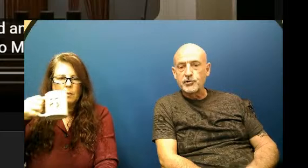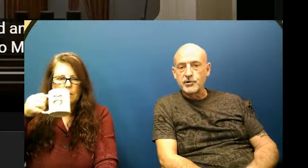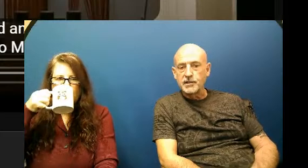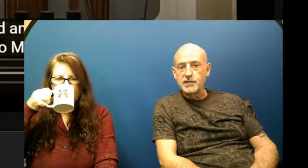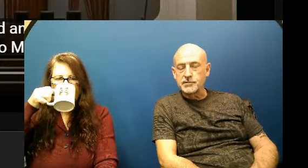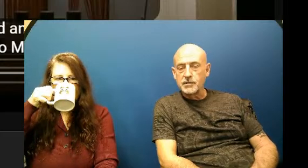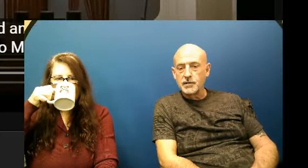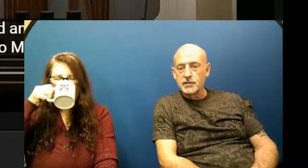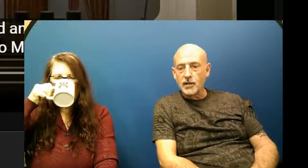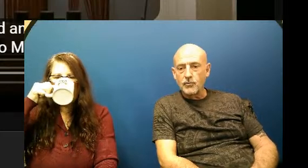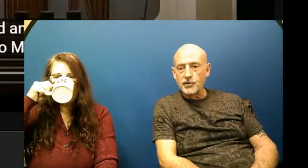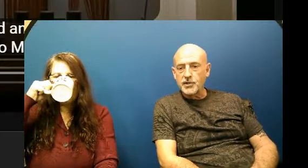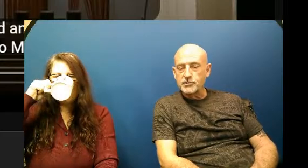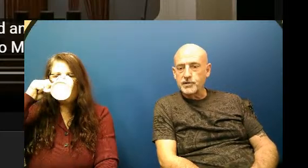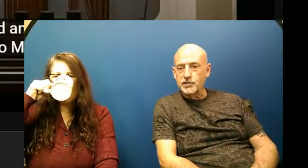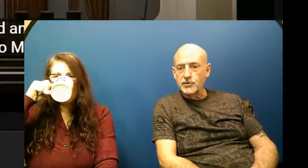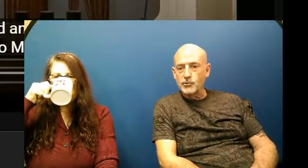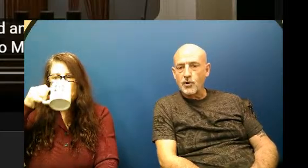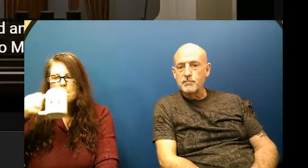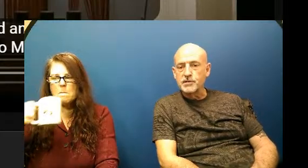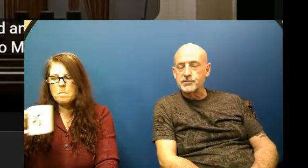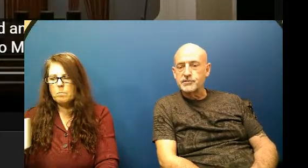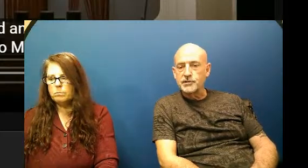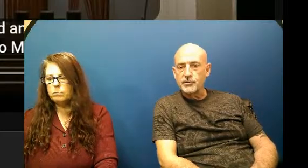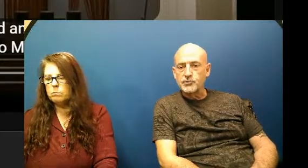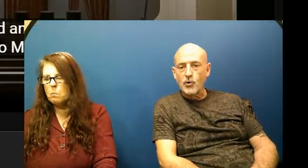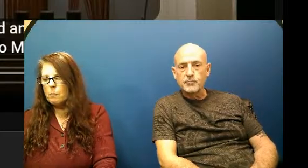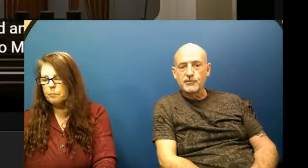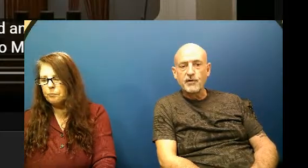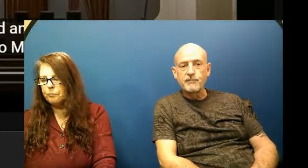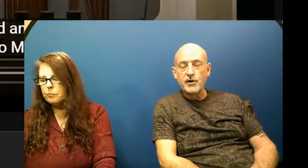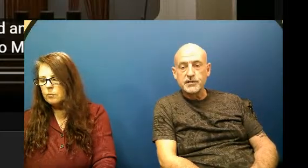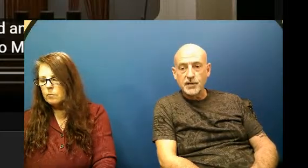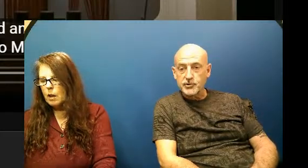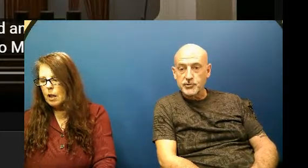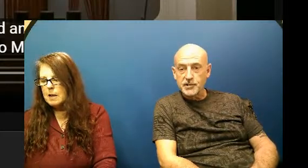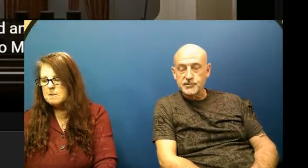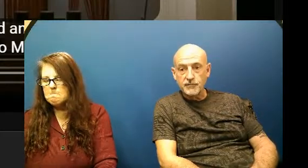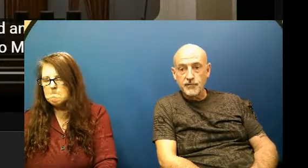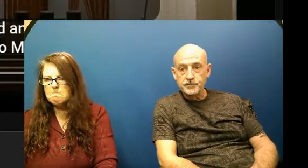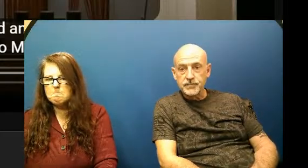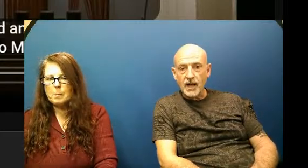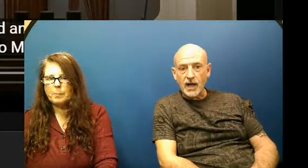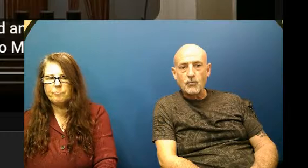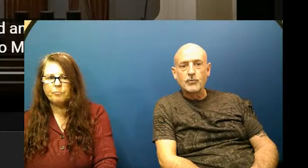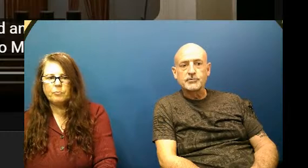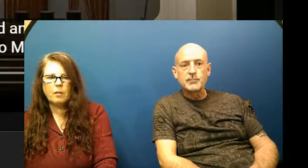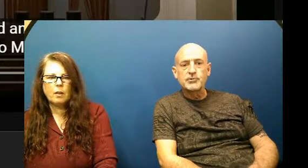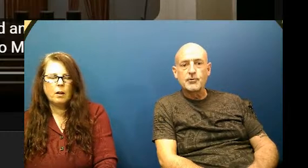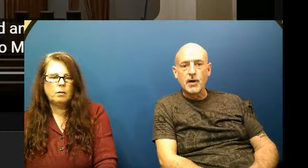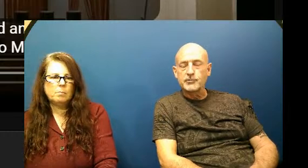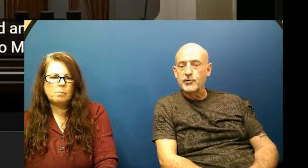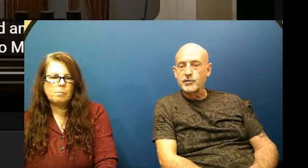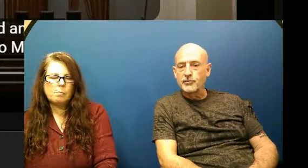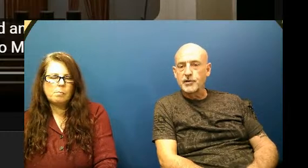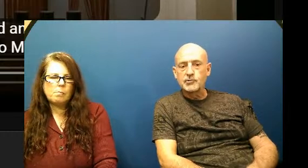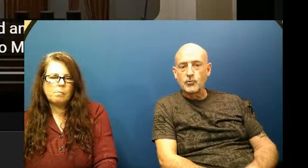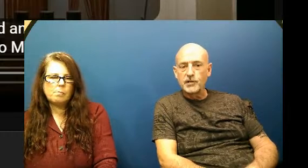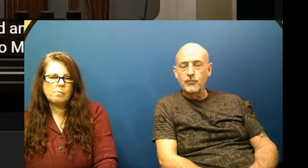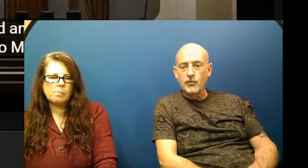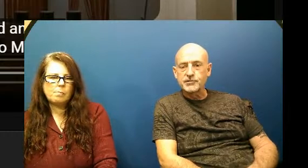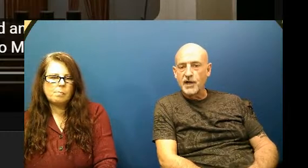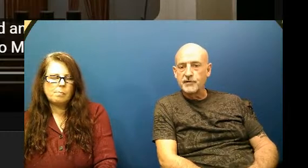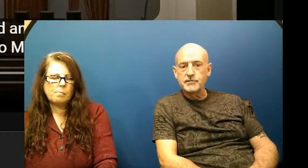have monitoring needs, right? One of the things we do is a worm business, and those worms are very, very temperature sensitive. I want temperature monitoring on